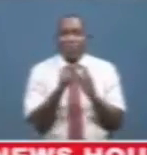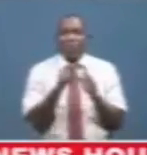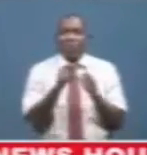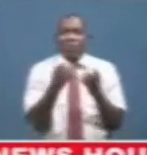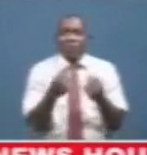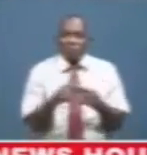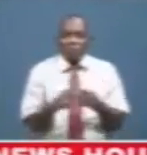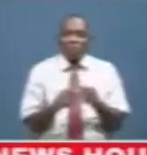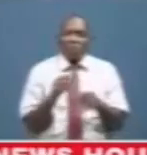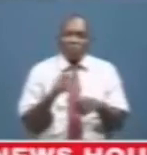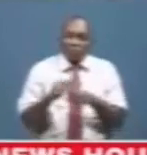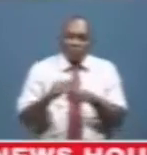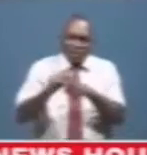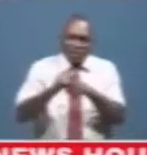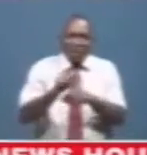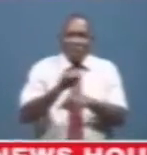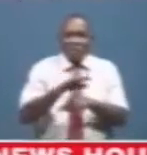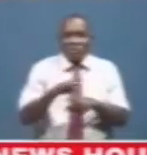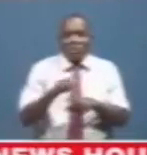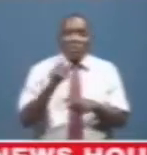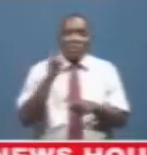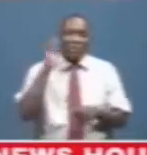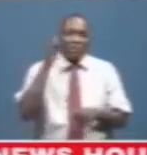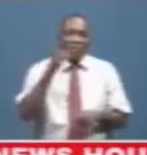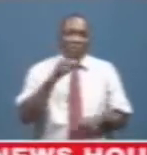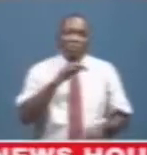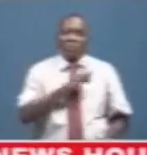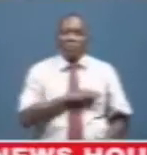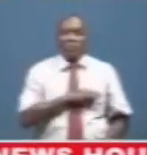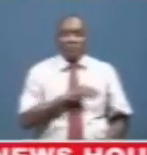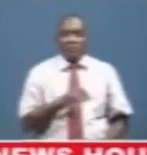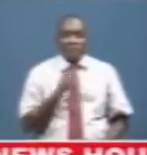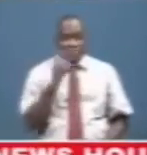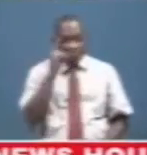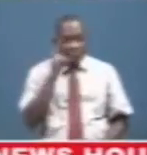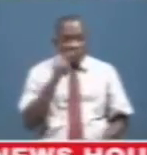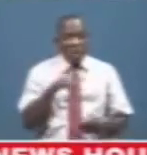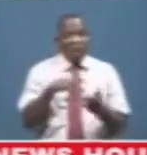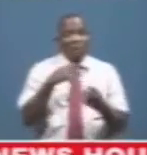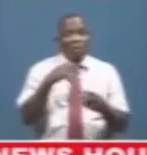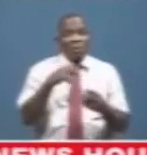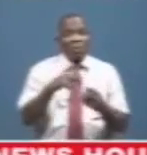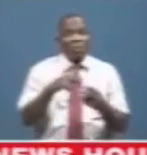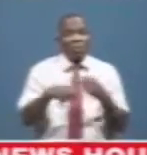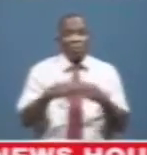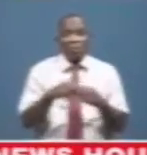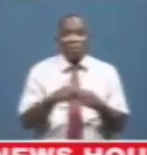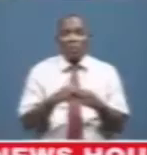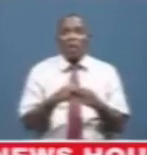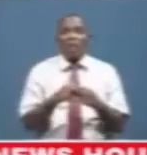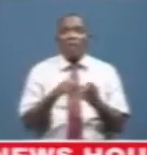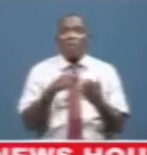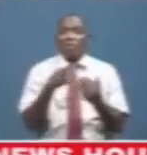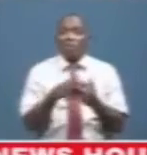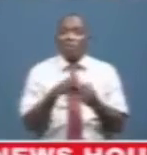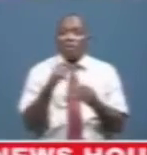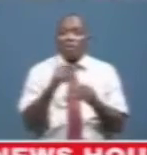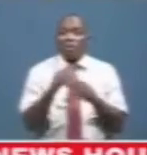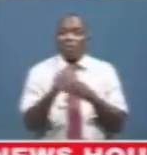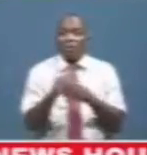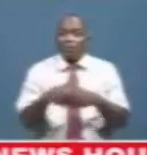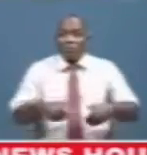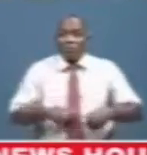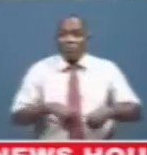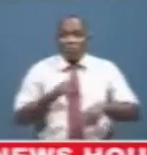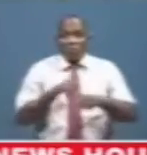long-term development project that will benefit the various national teams. The program attracted followers of the game and ambassadors of